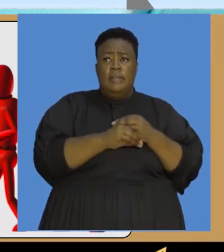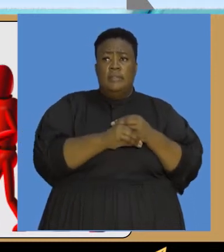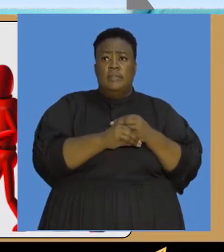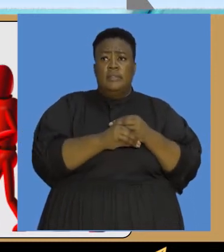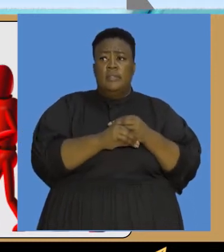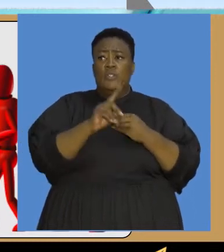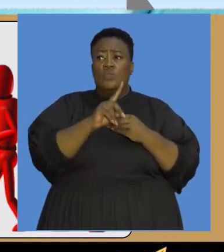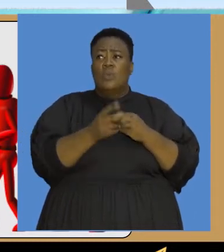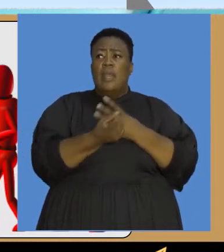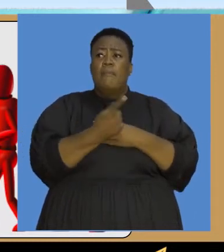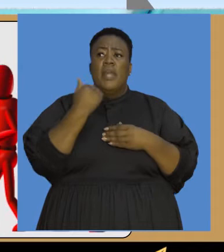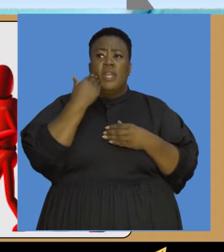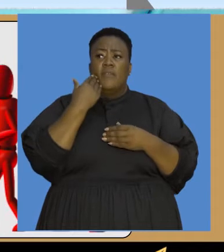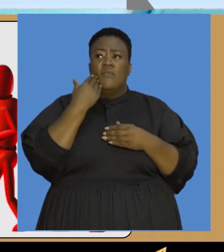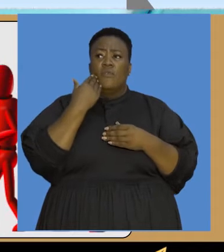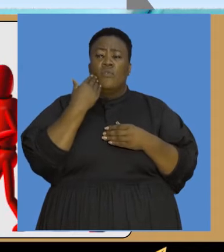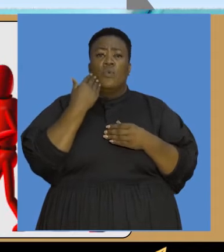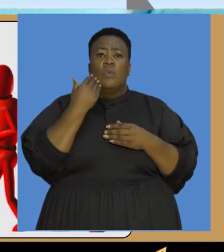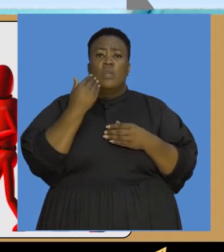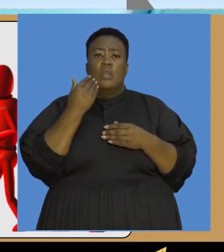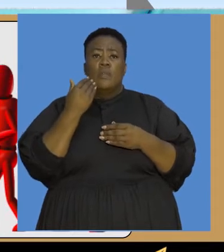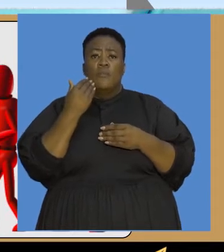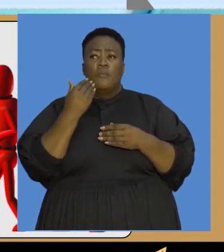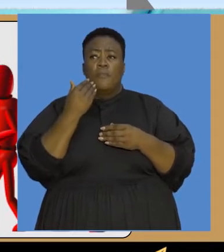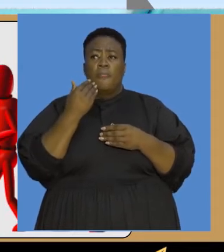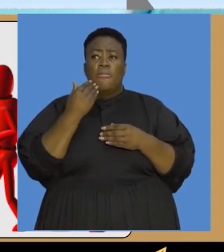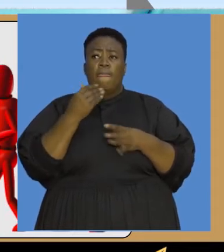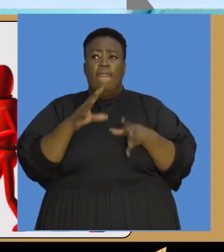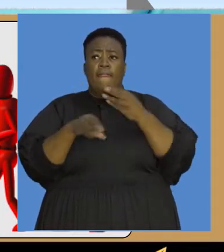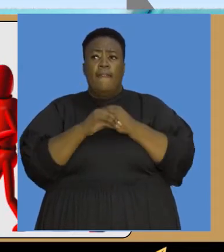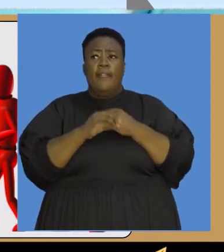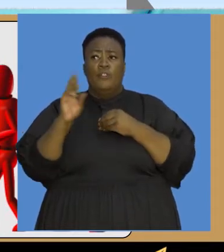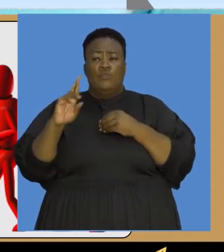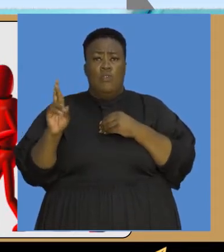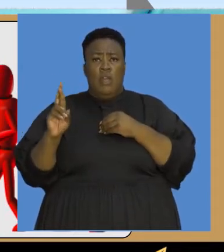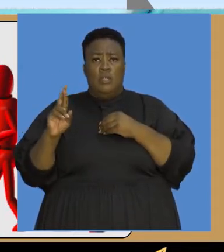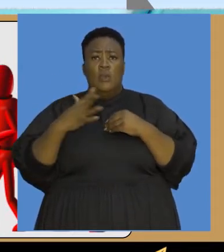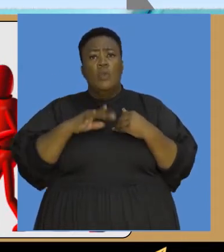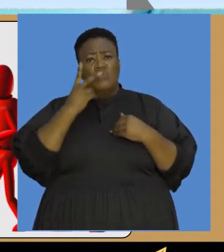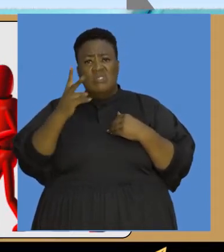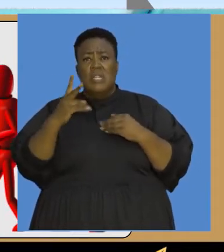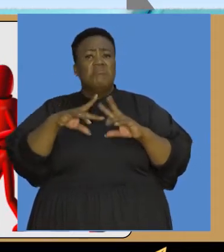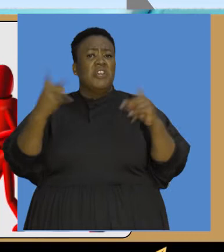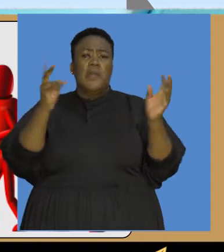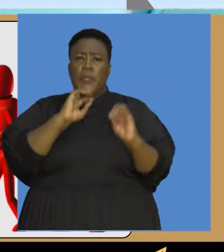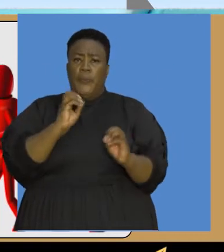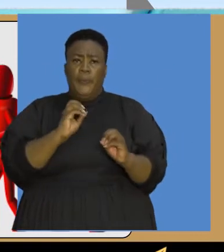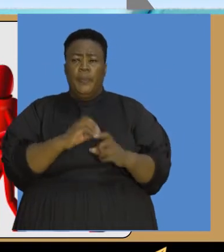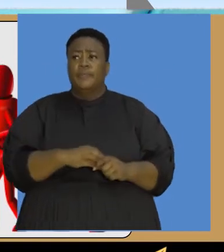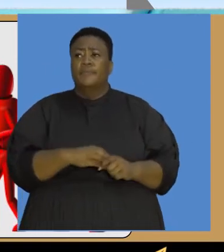me. What happens if we do it to the right? I need you to see that it actually makes no difference. So we start